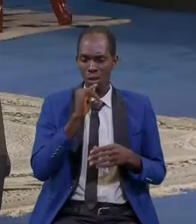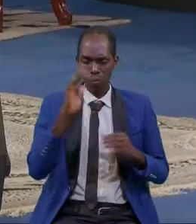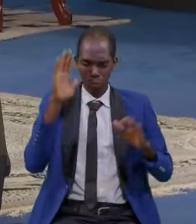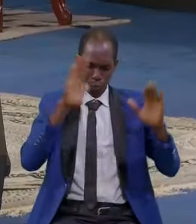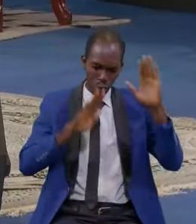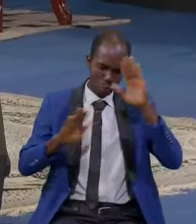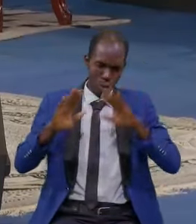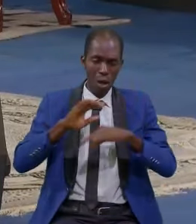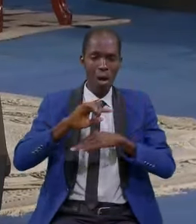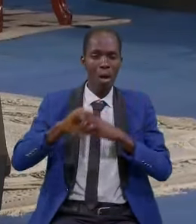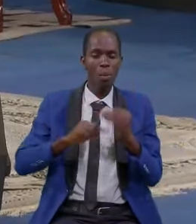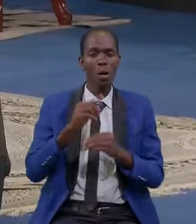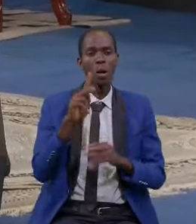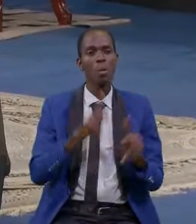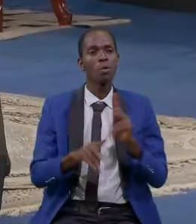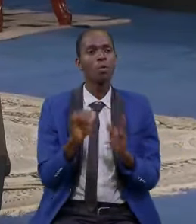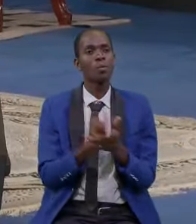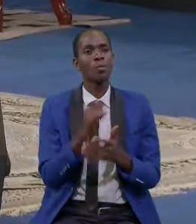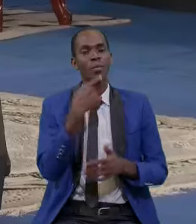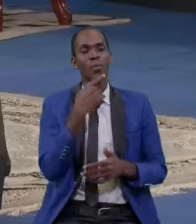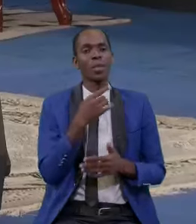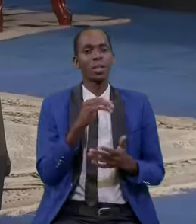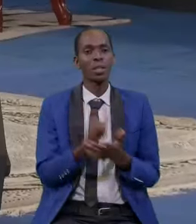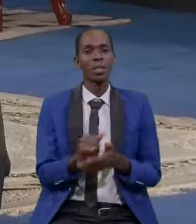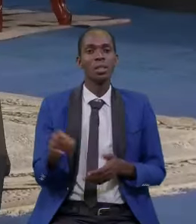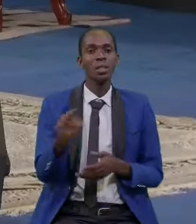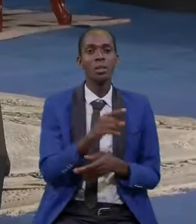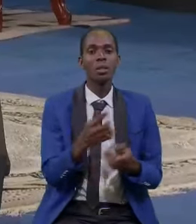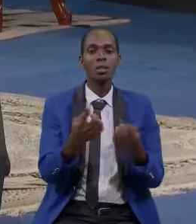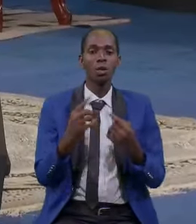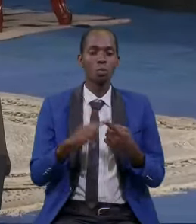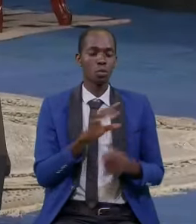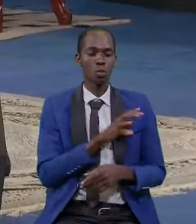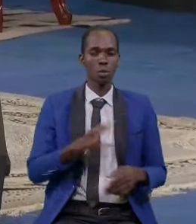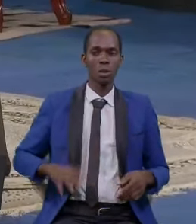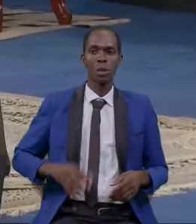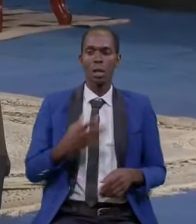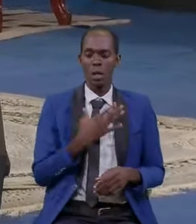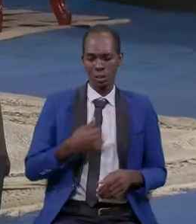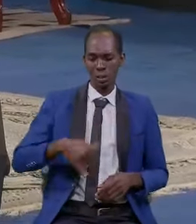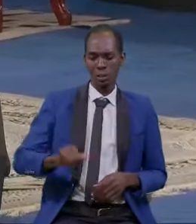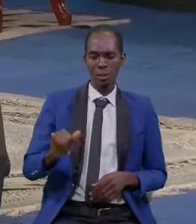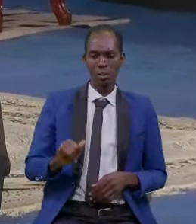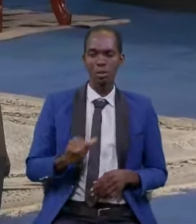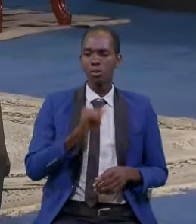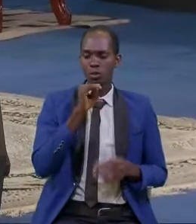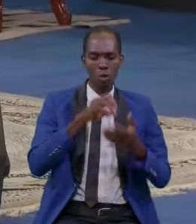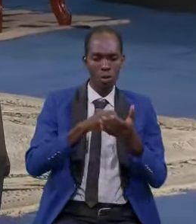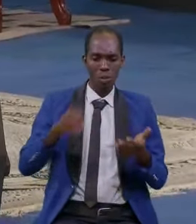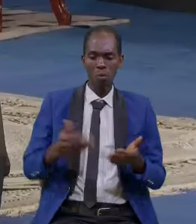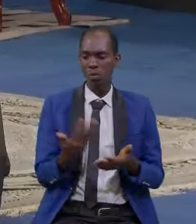that say they come to Christ and they don't take out anything from their past